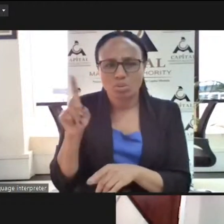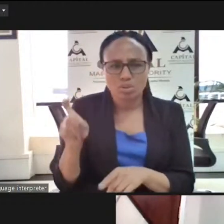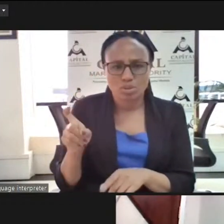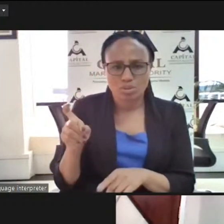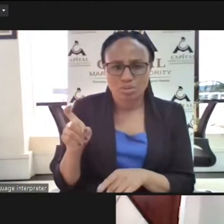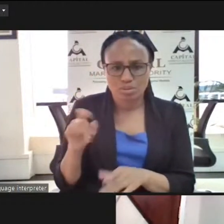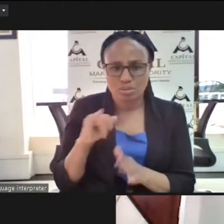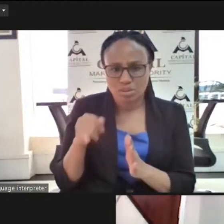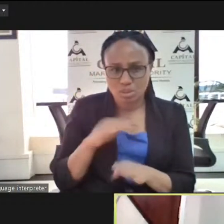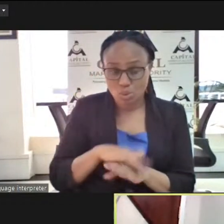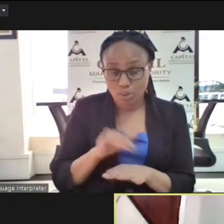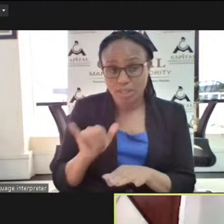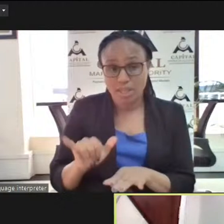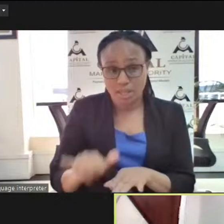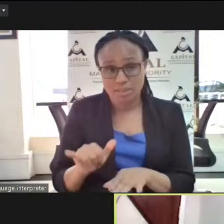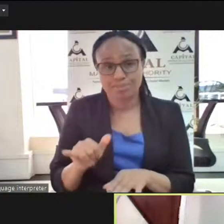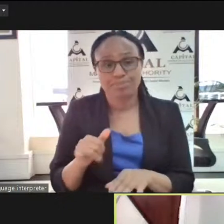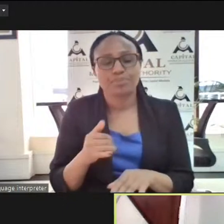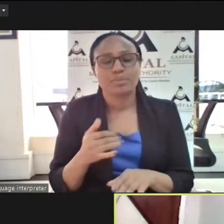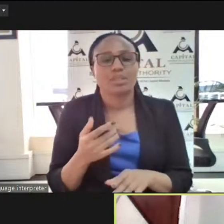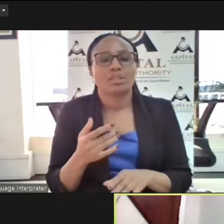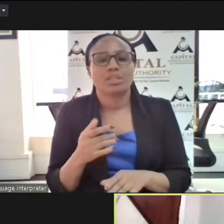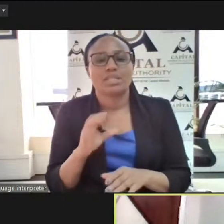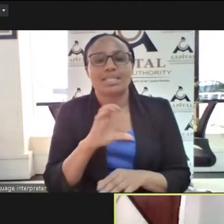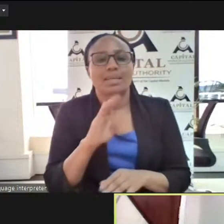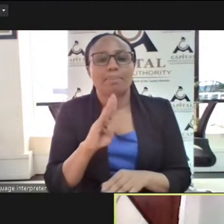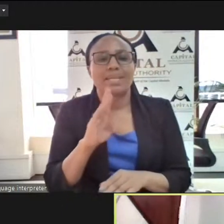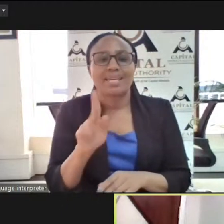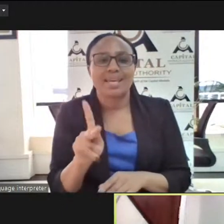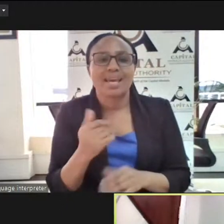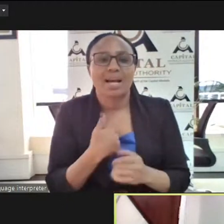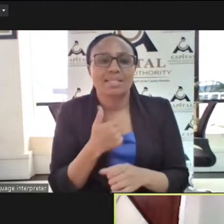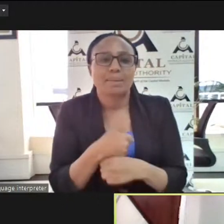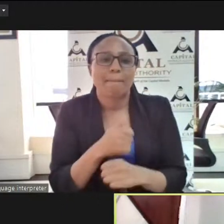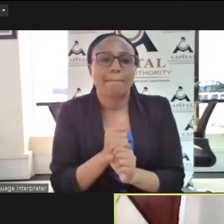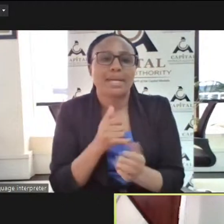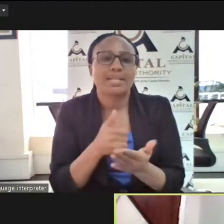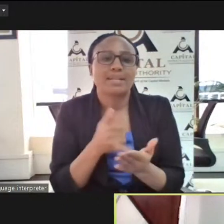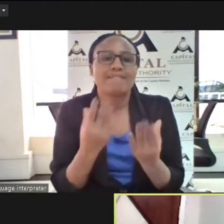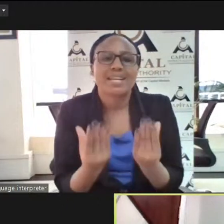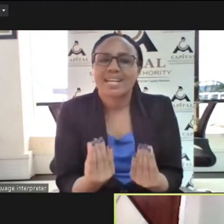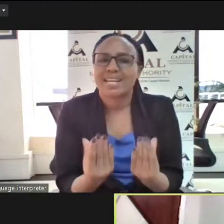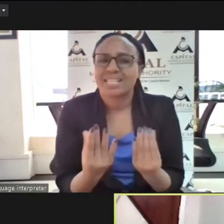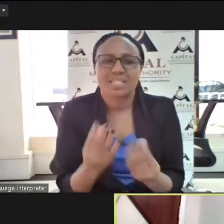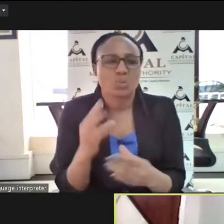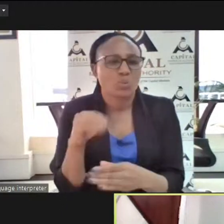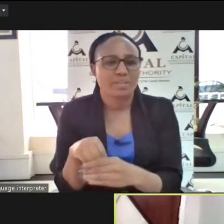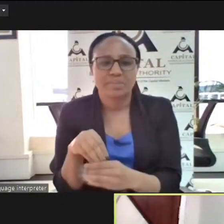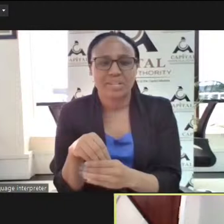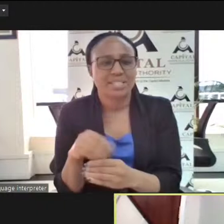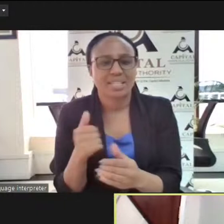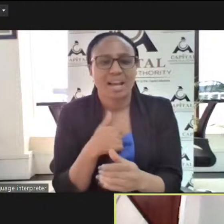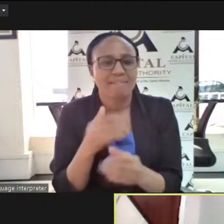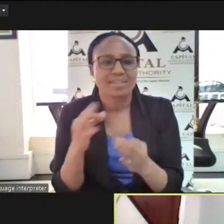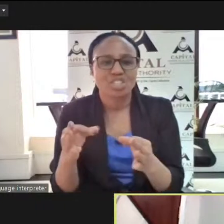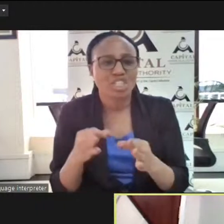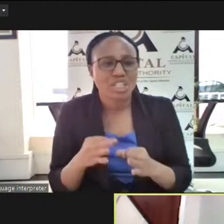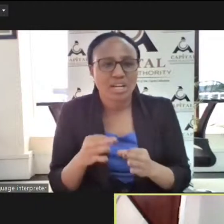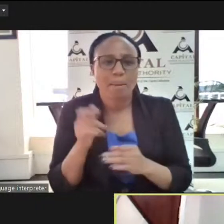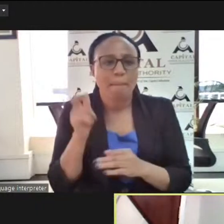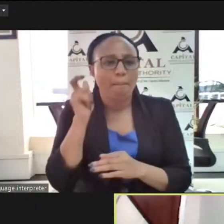that. Okay. CBK has made it so easy for us to invest. In fact, they have something called Treasury Mobile